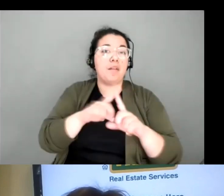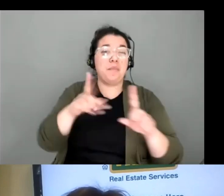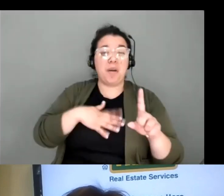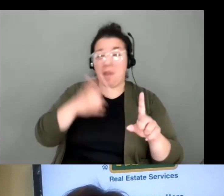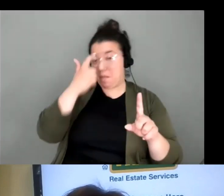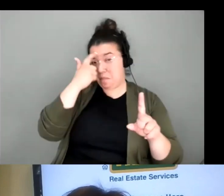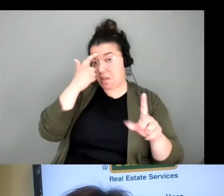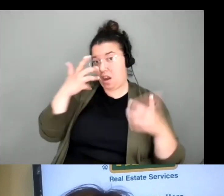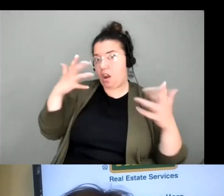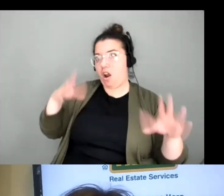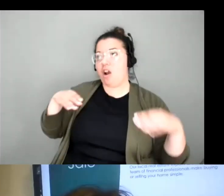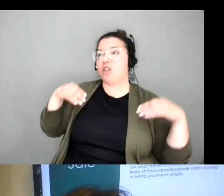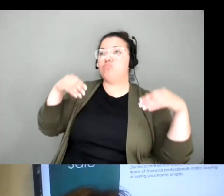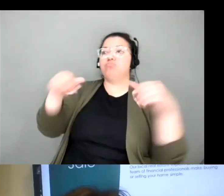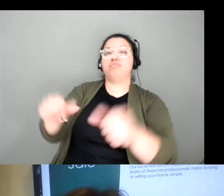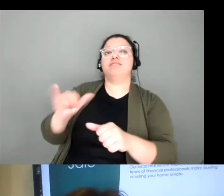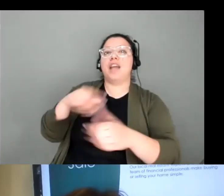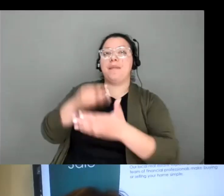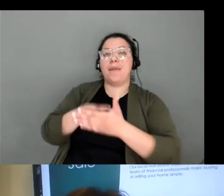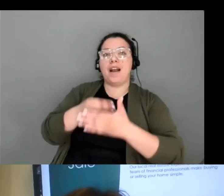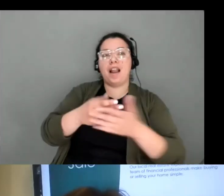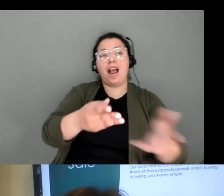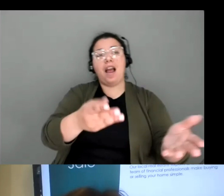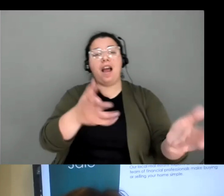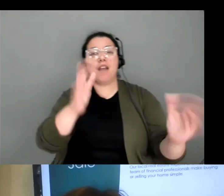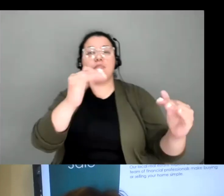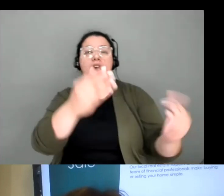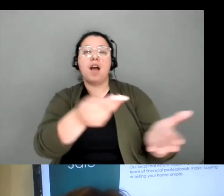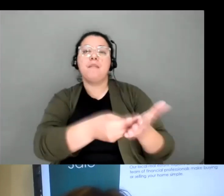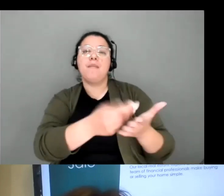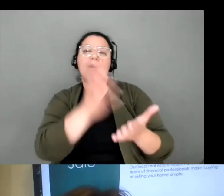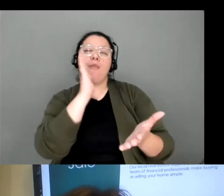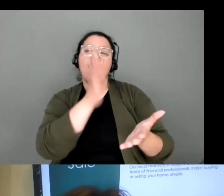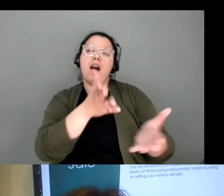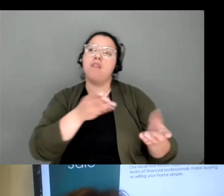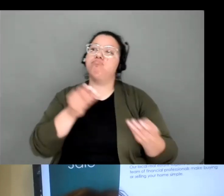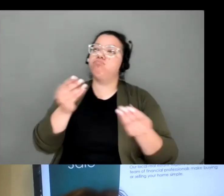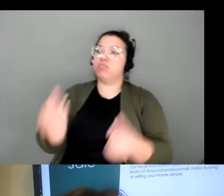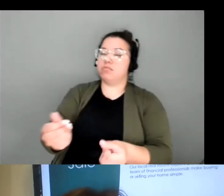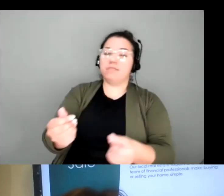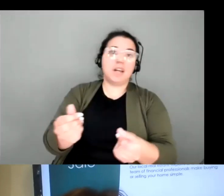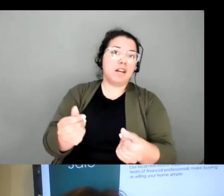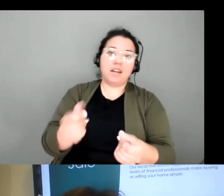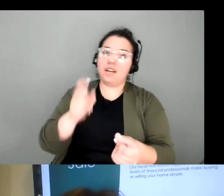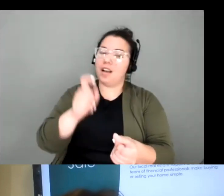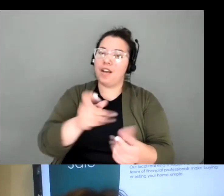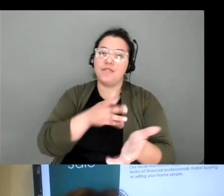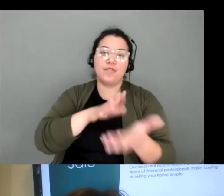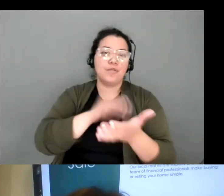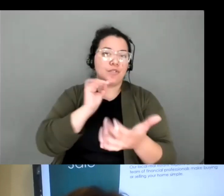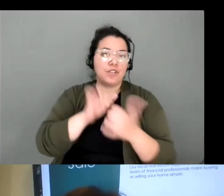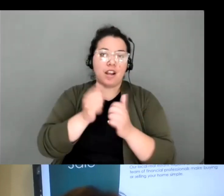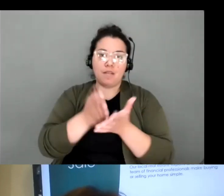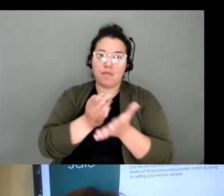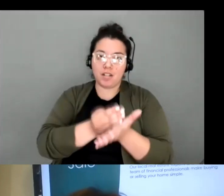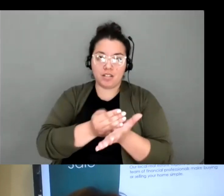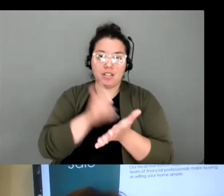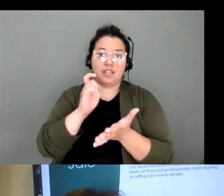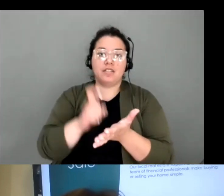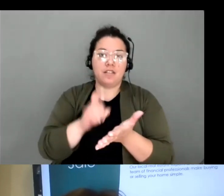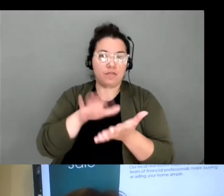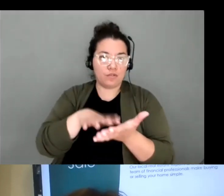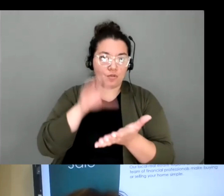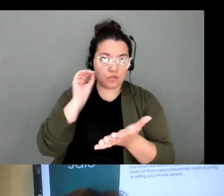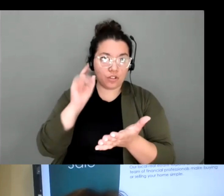So you learn quickly to budget. You learn when times are good to save. And you definitely have to learn about paying your